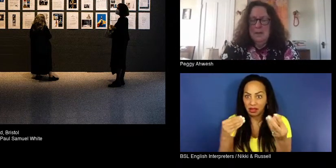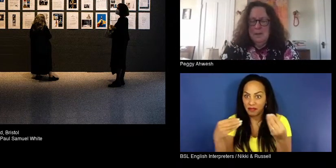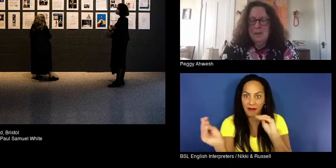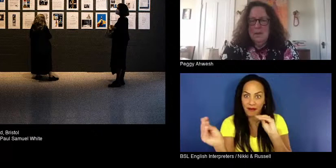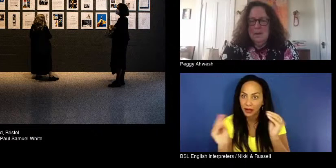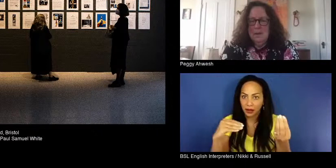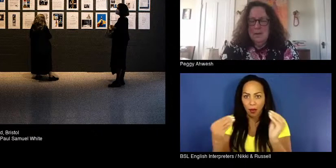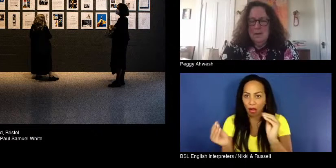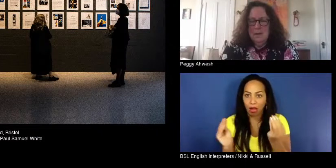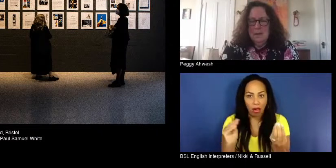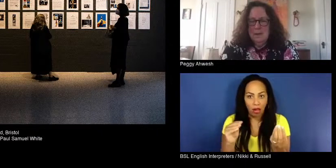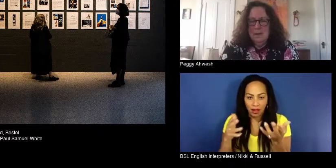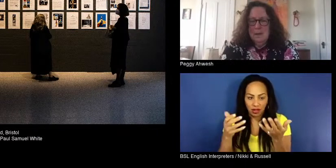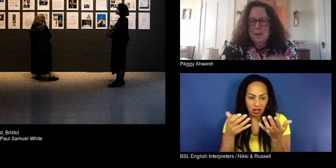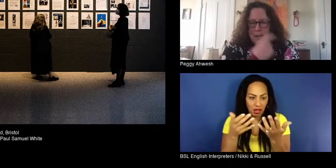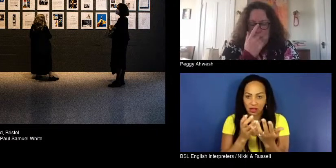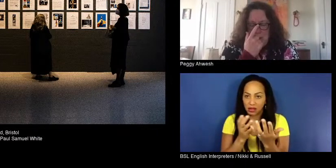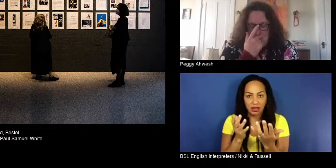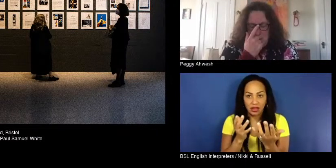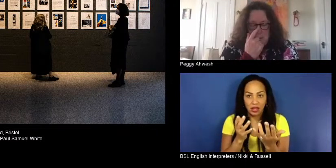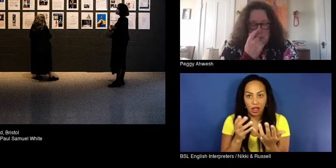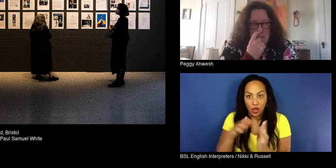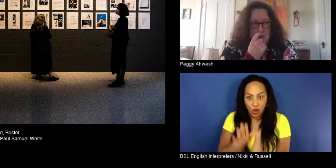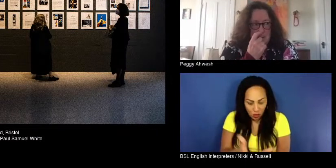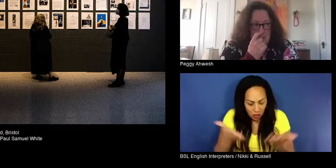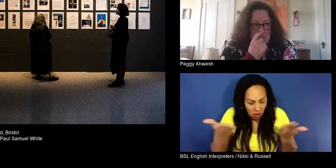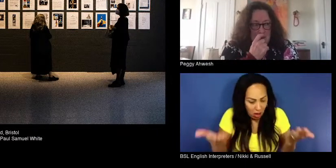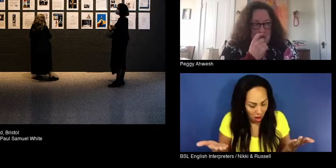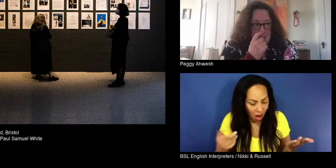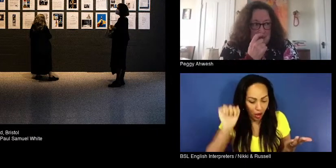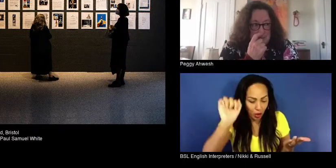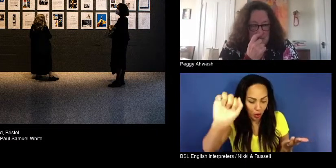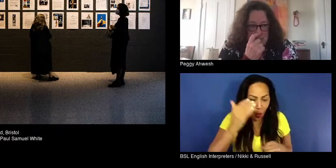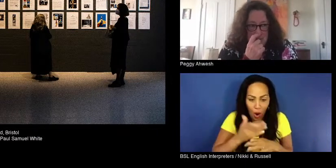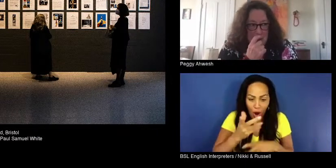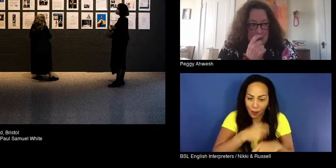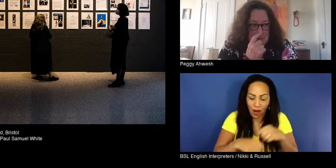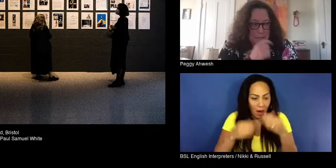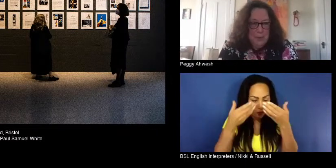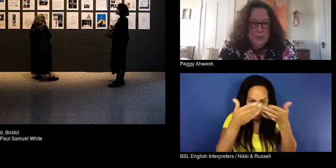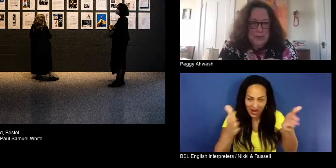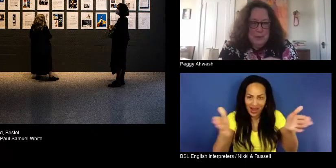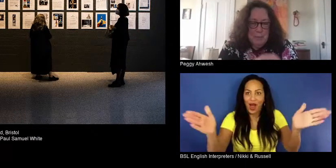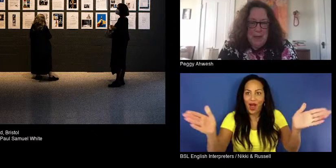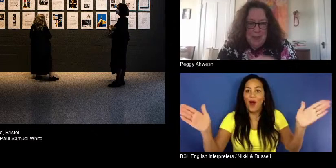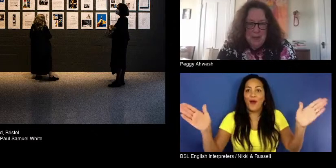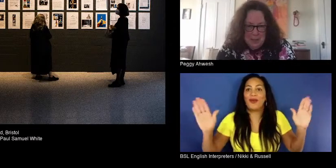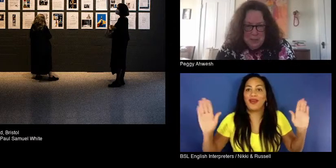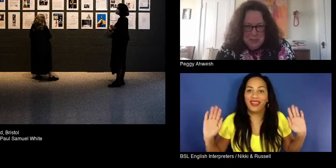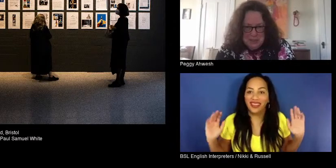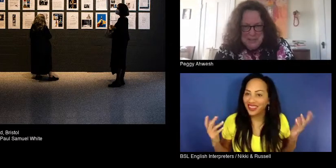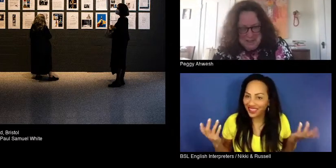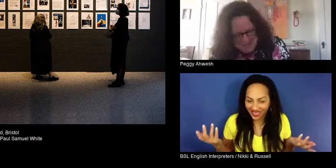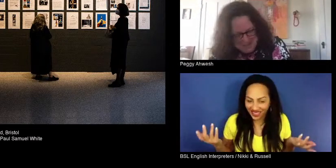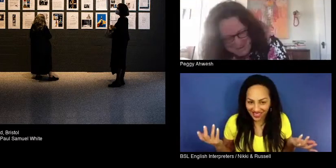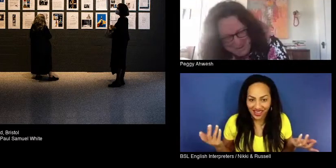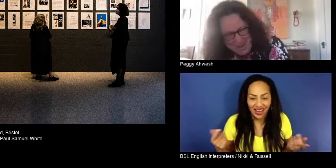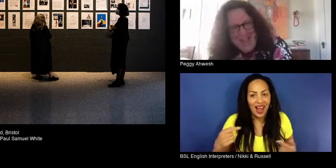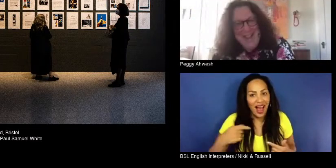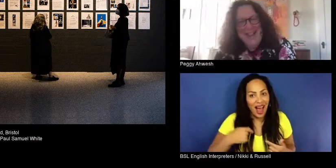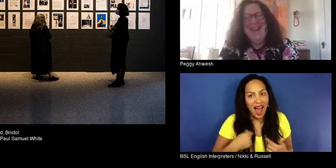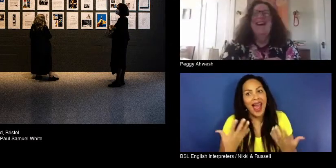the work rather than close it, I think. Right. Right. I also have a collection of books that are about collections.